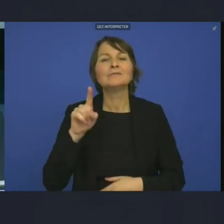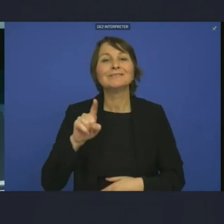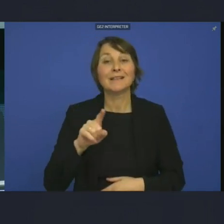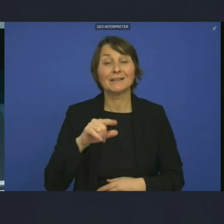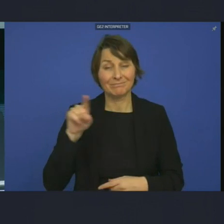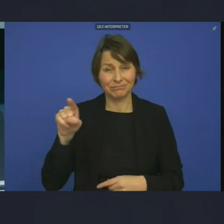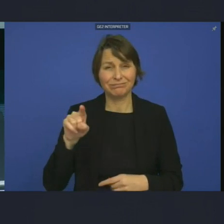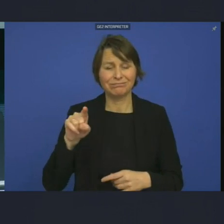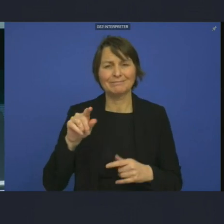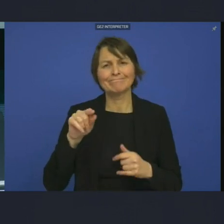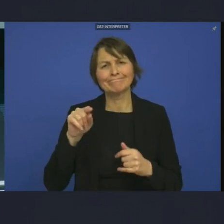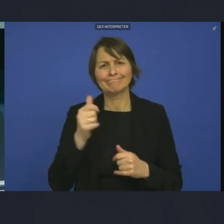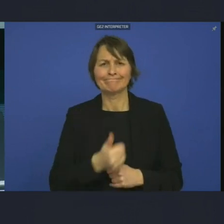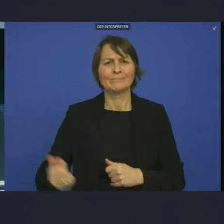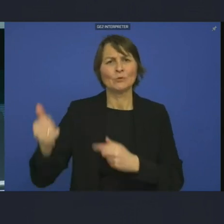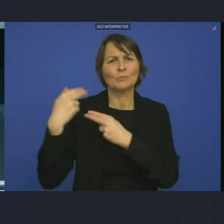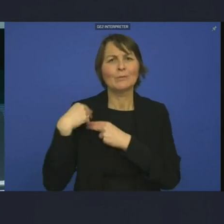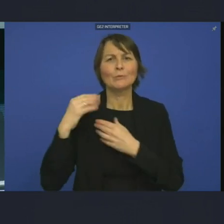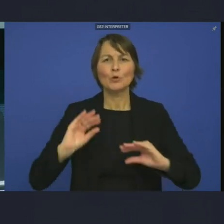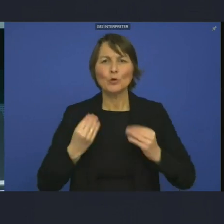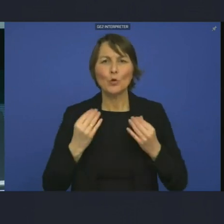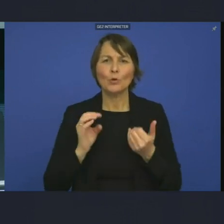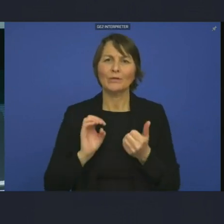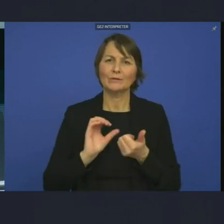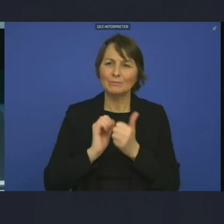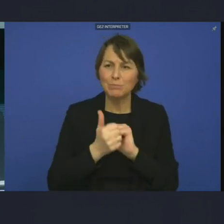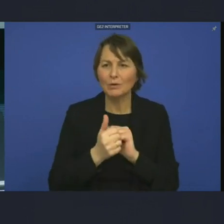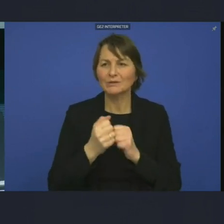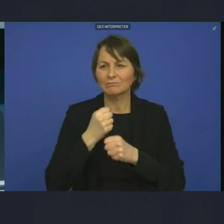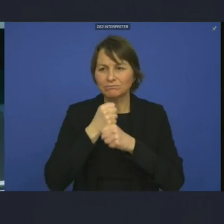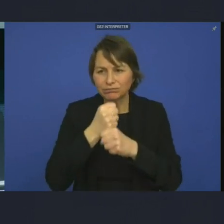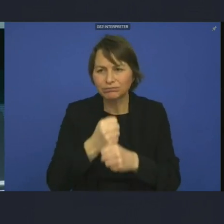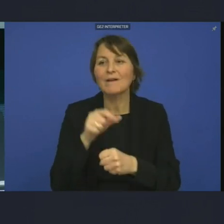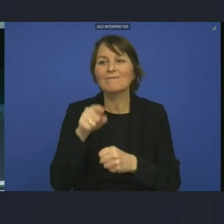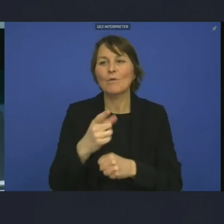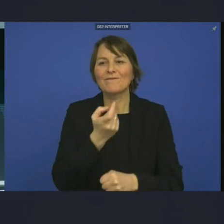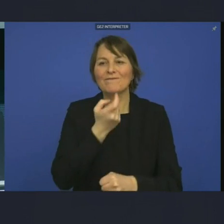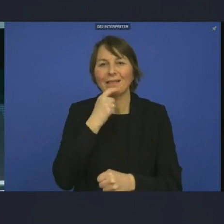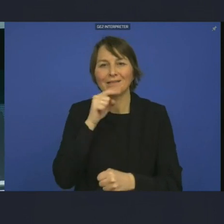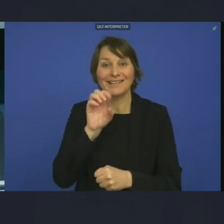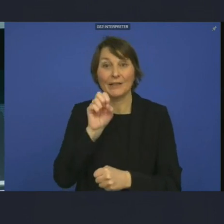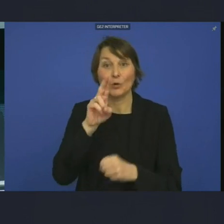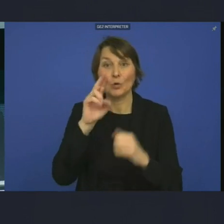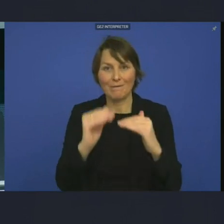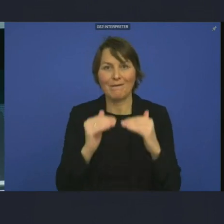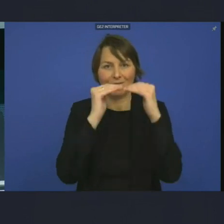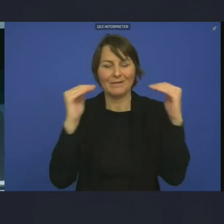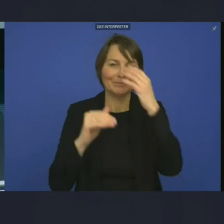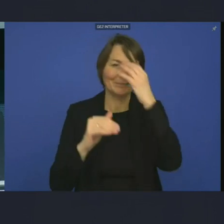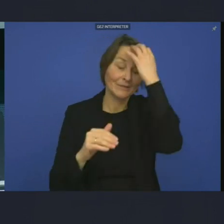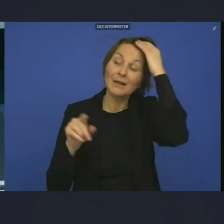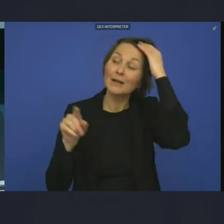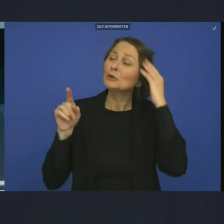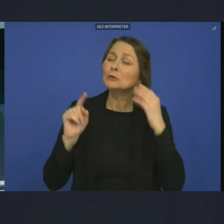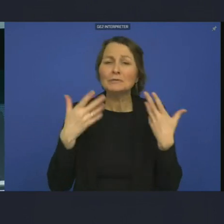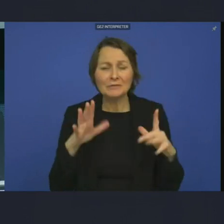Heidi, in the permanent representation of Finland. And you have chaired the Sport Working Party a couple